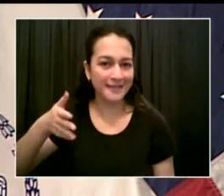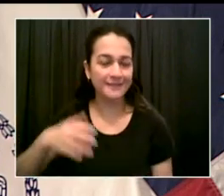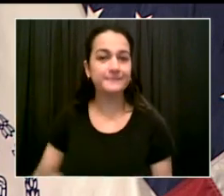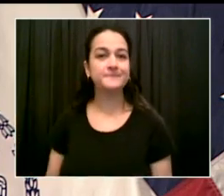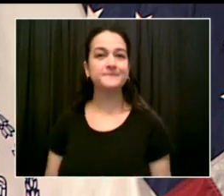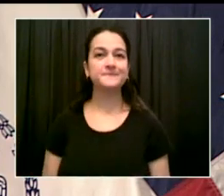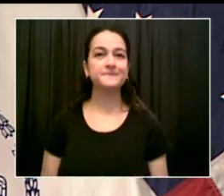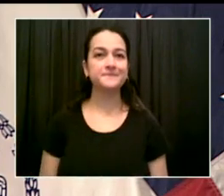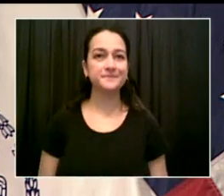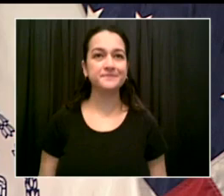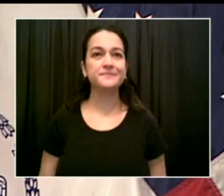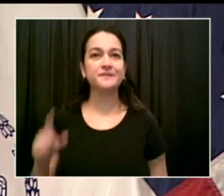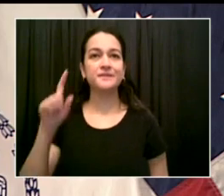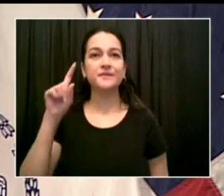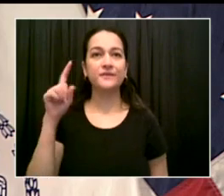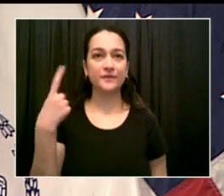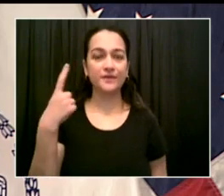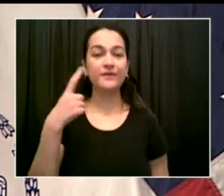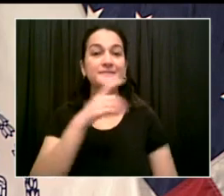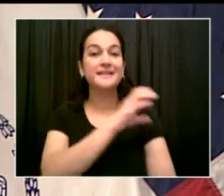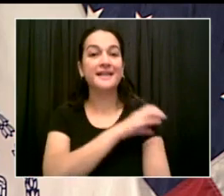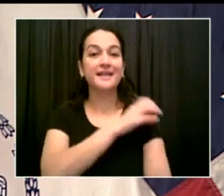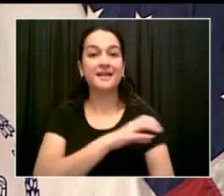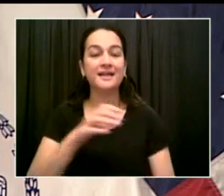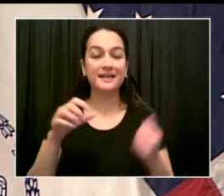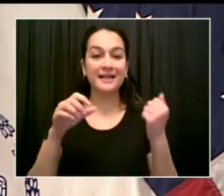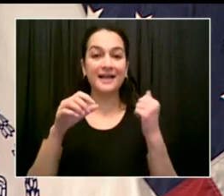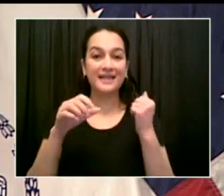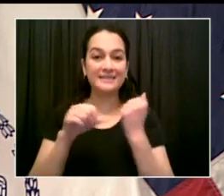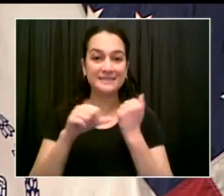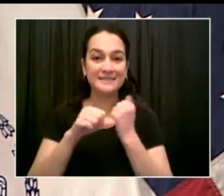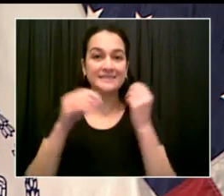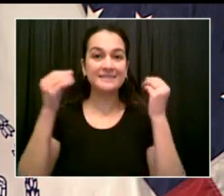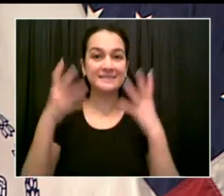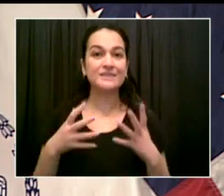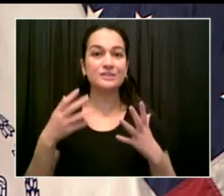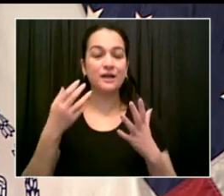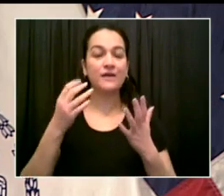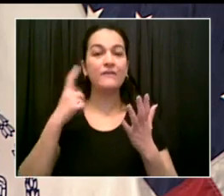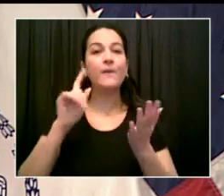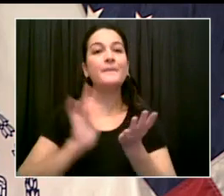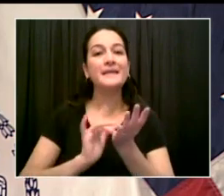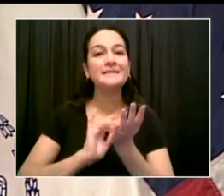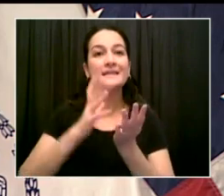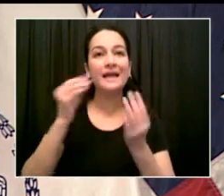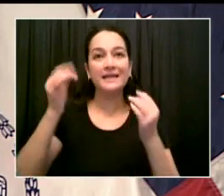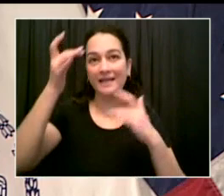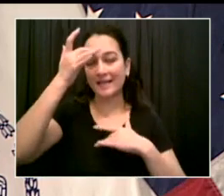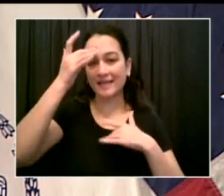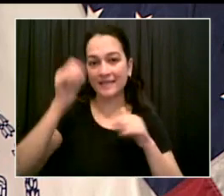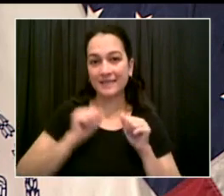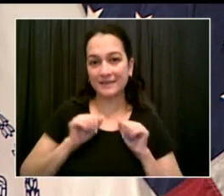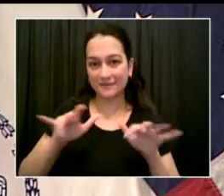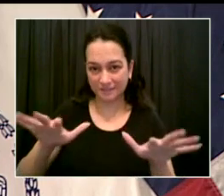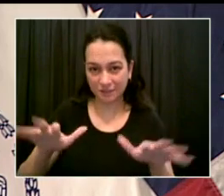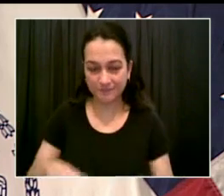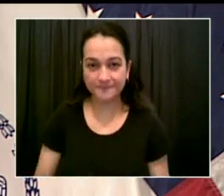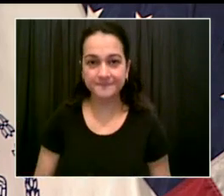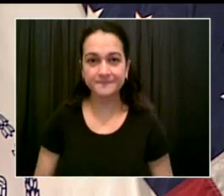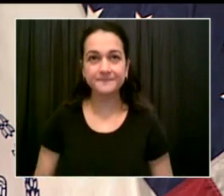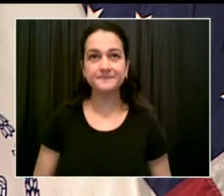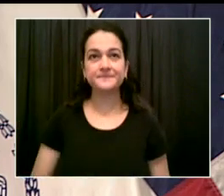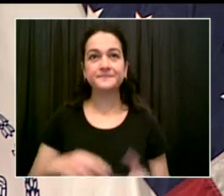assistant professor of medicine and infectious diseases at NYU's Grossman School of Medicine, a national voice on